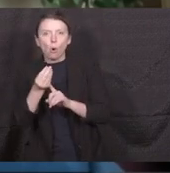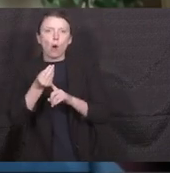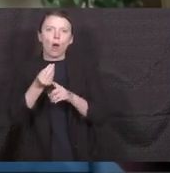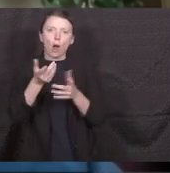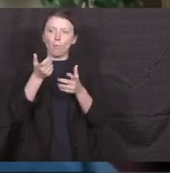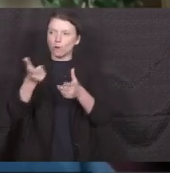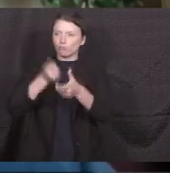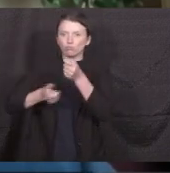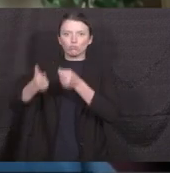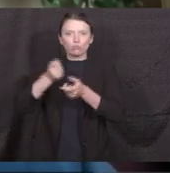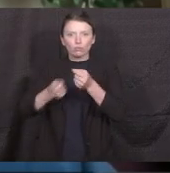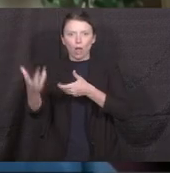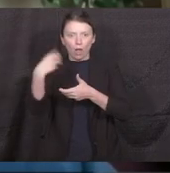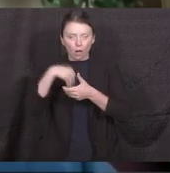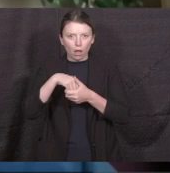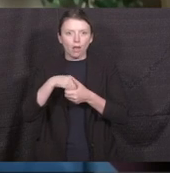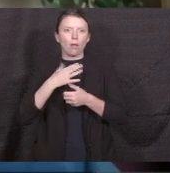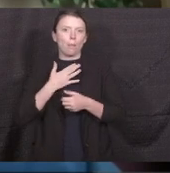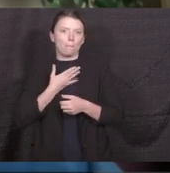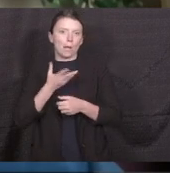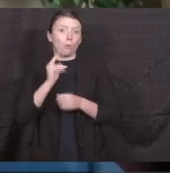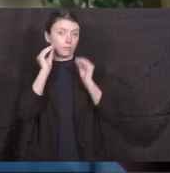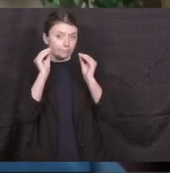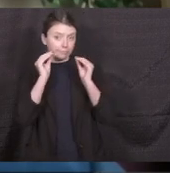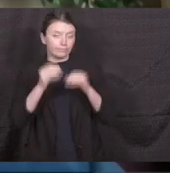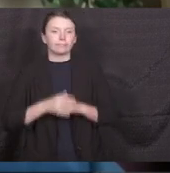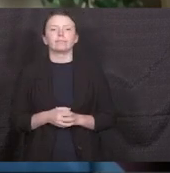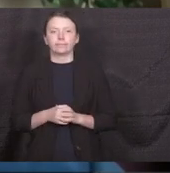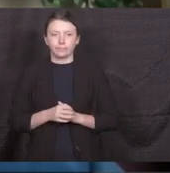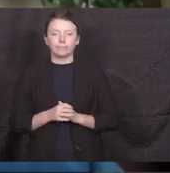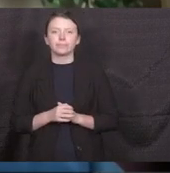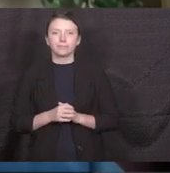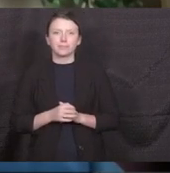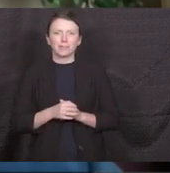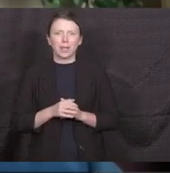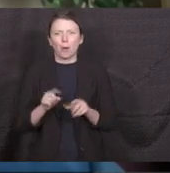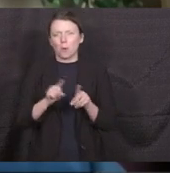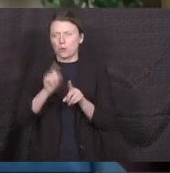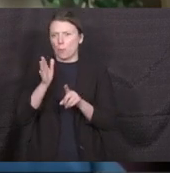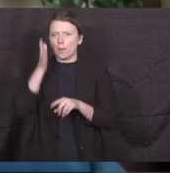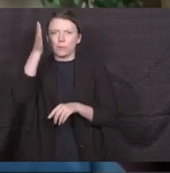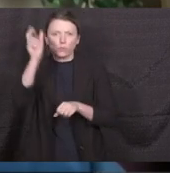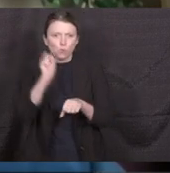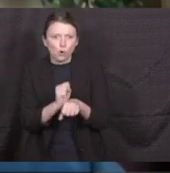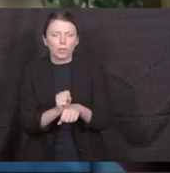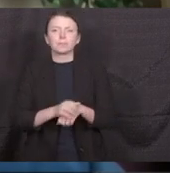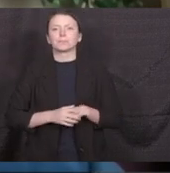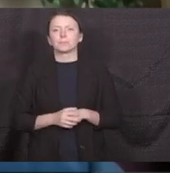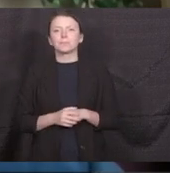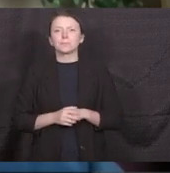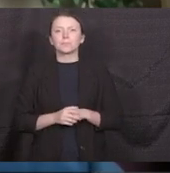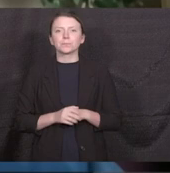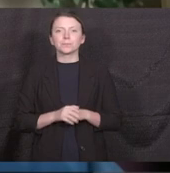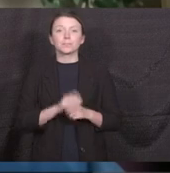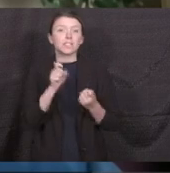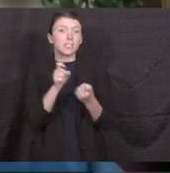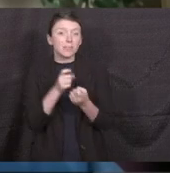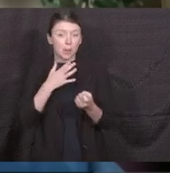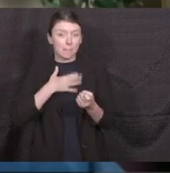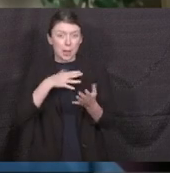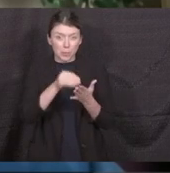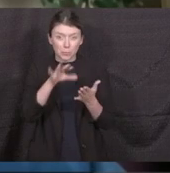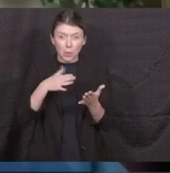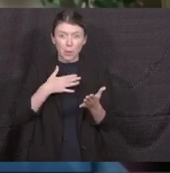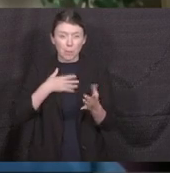that back and encourage that in my own teaching and in my future work. With my students, what I always try